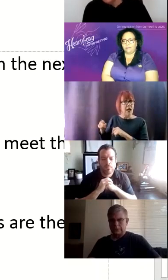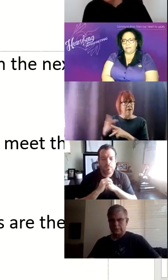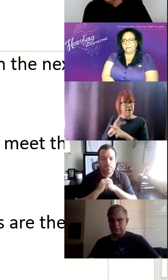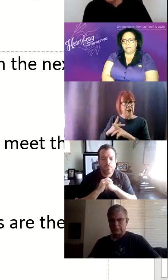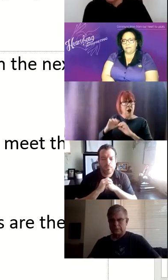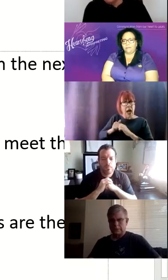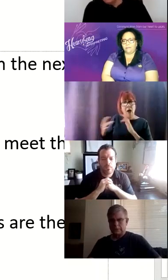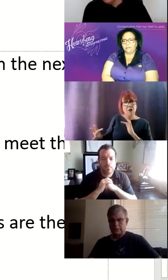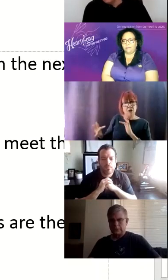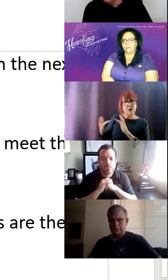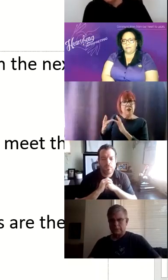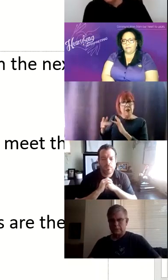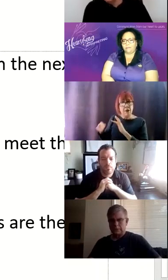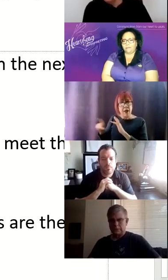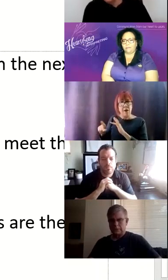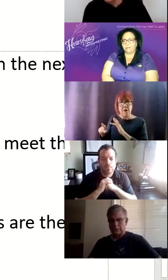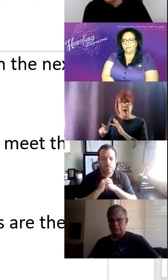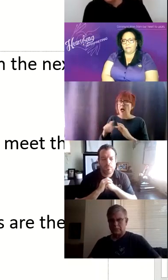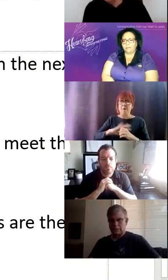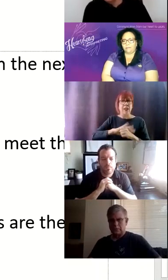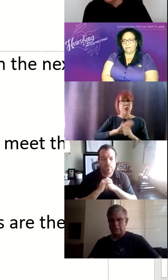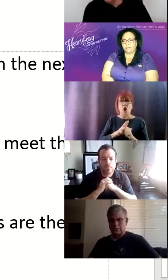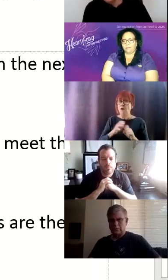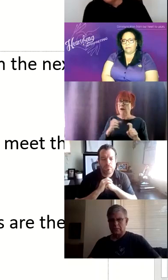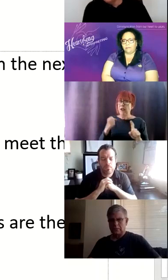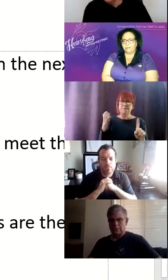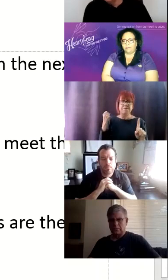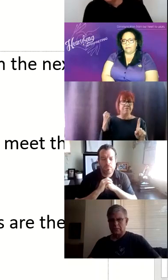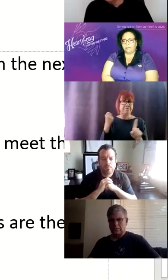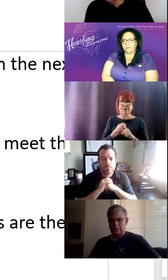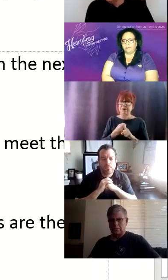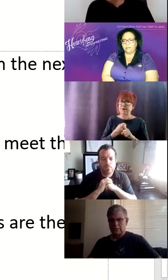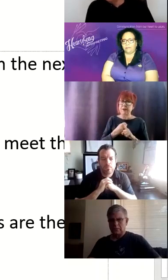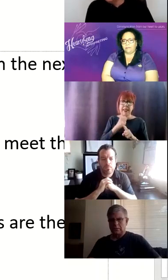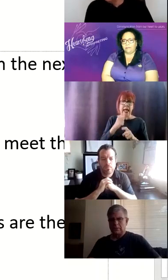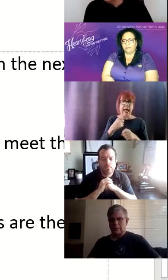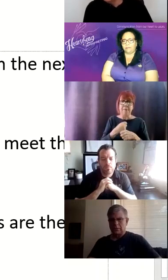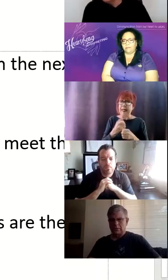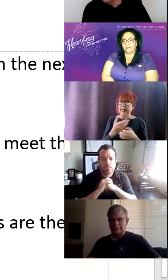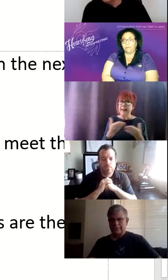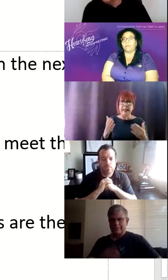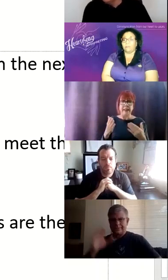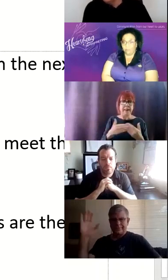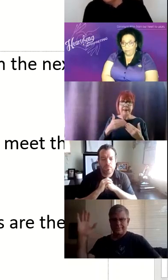reach out to them. And COVID has definitely not made them any easier.